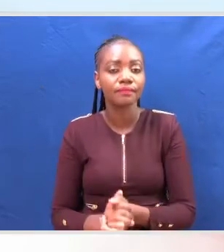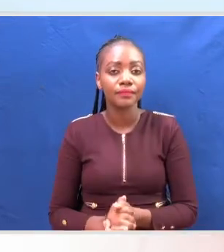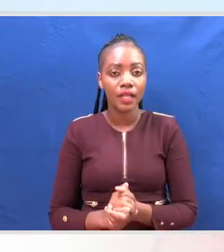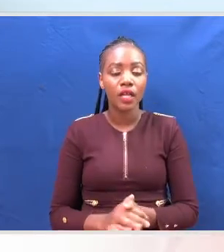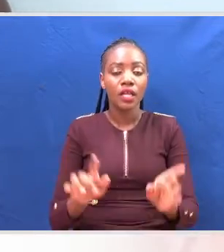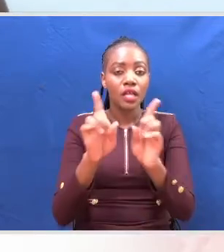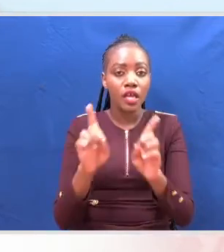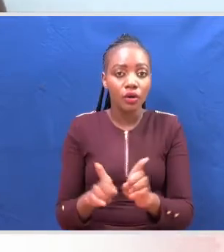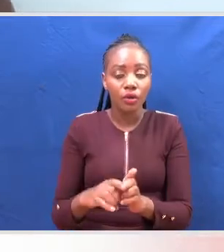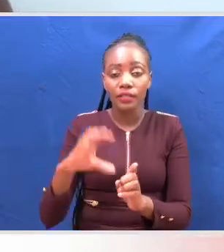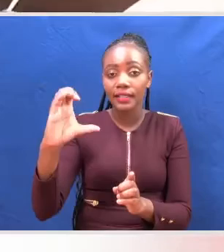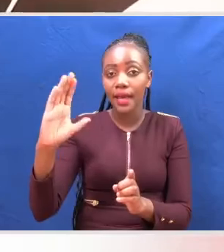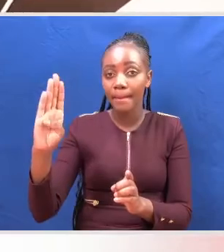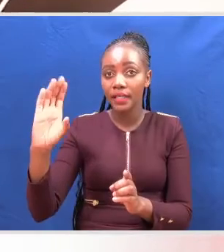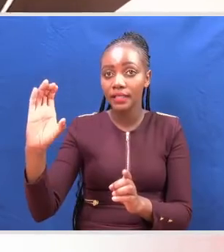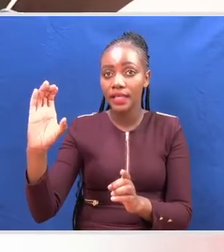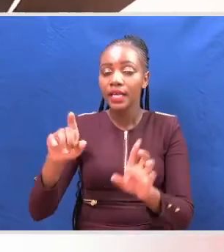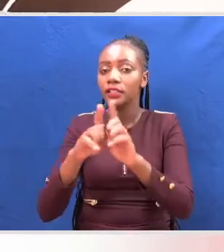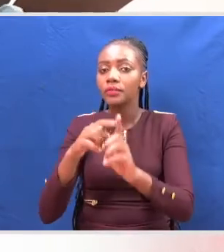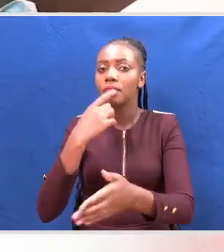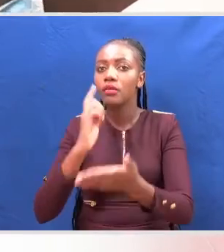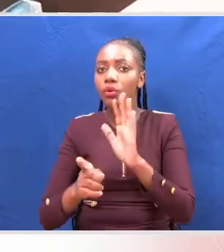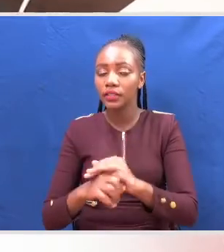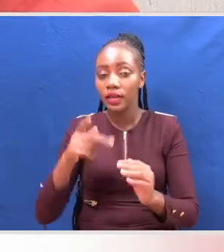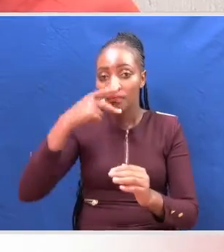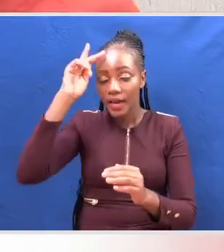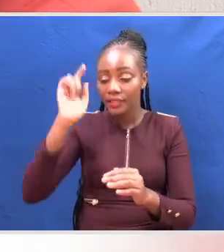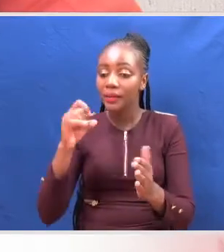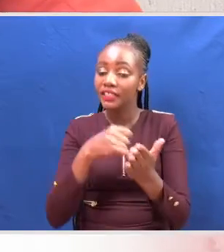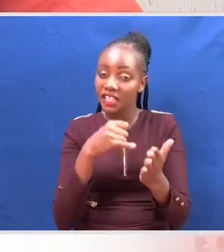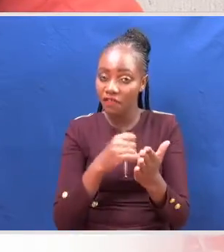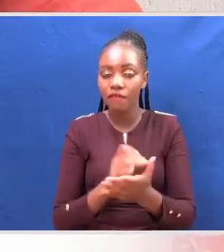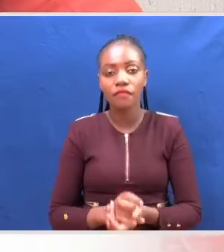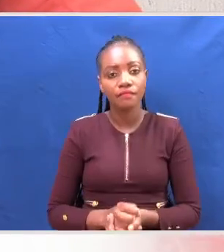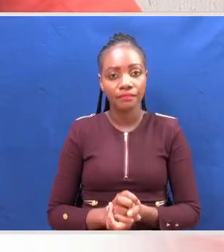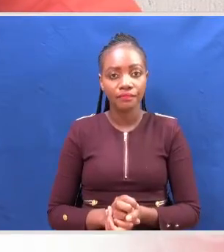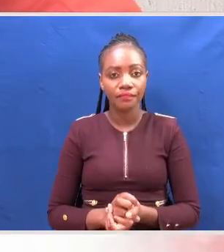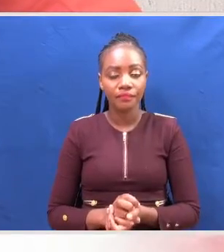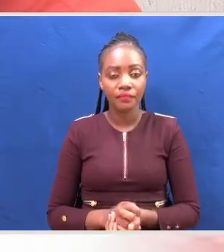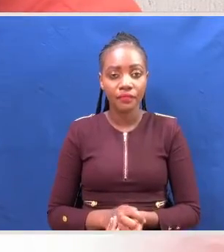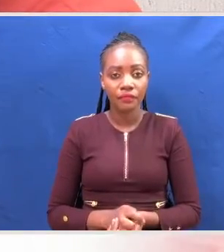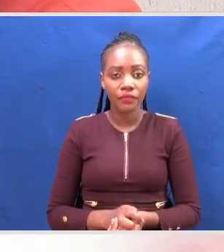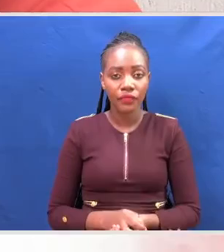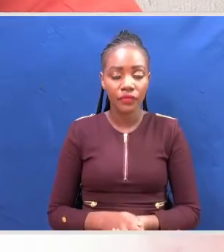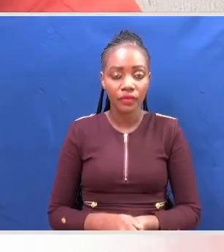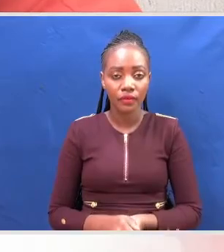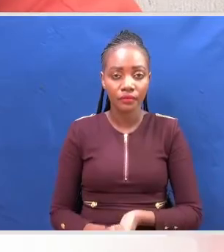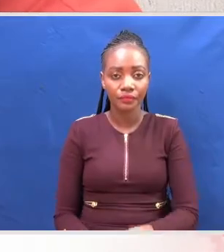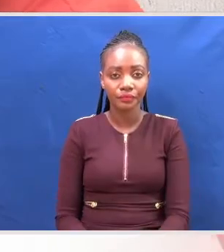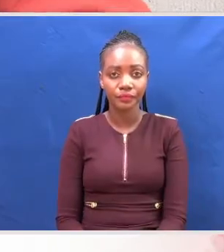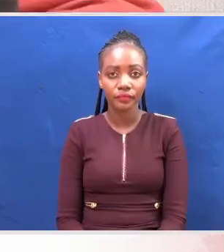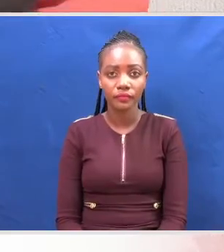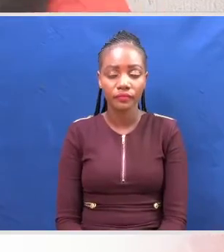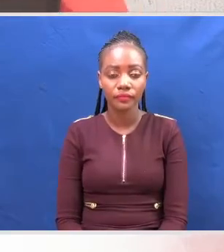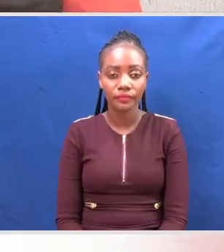The competency-based curriculum also demands parental involvement. This is the way. If you want to get water,